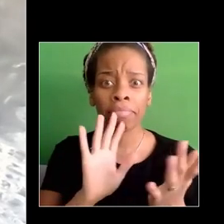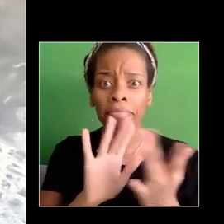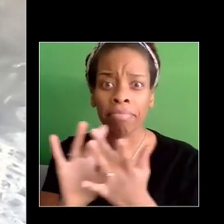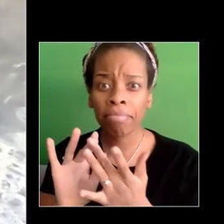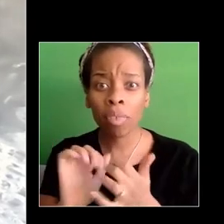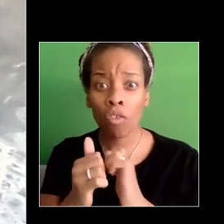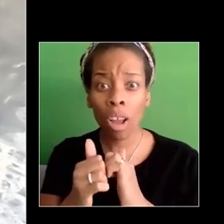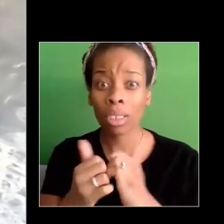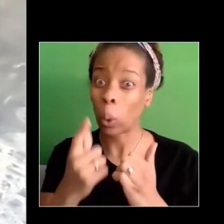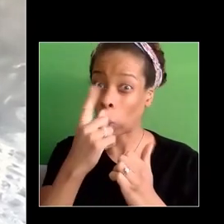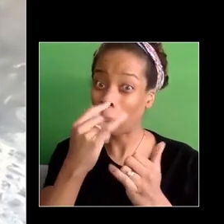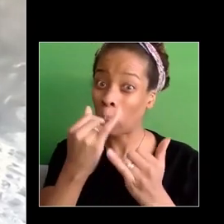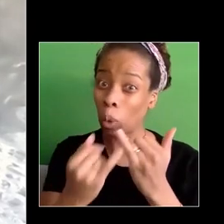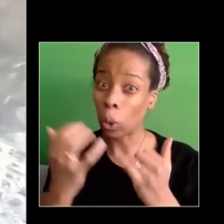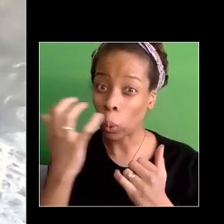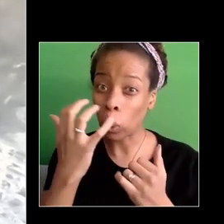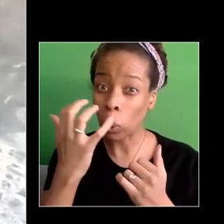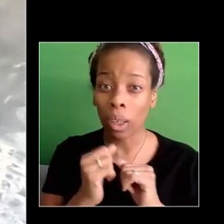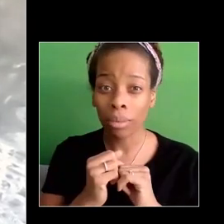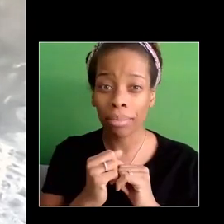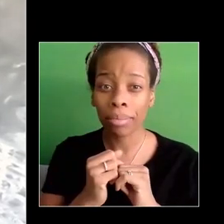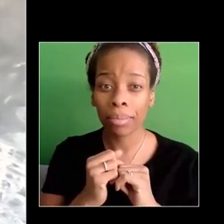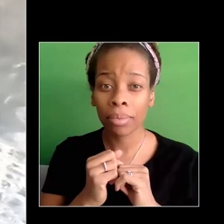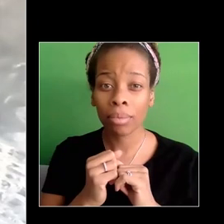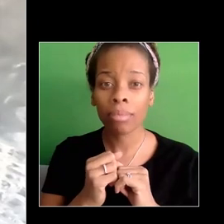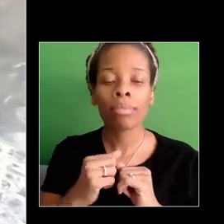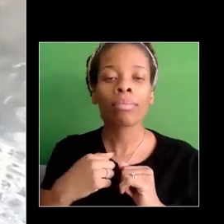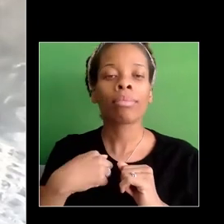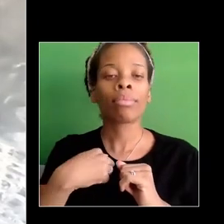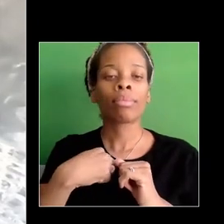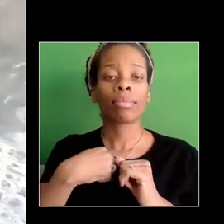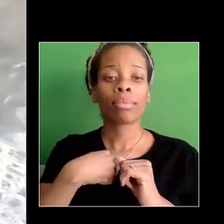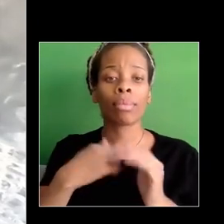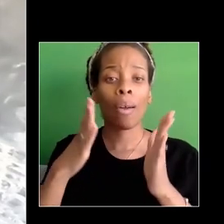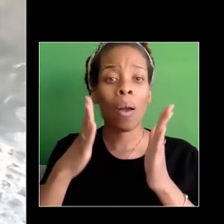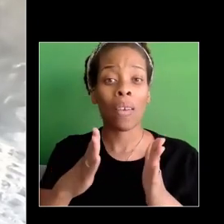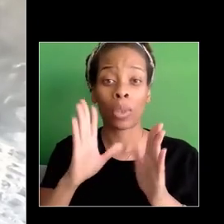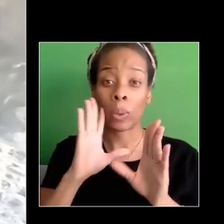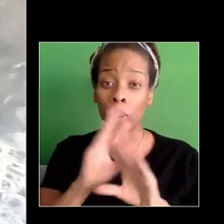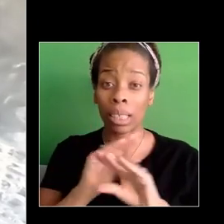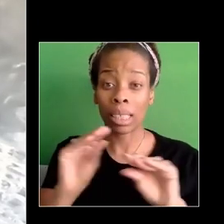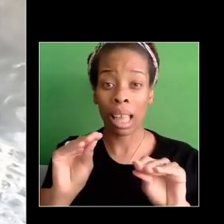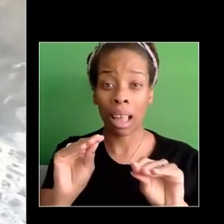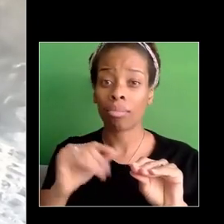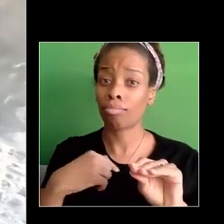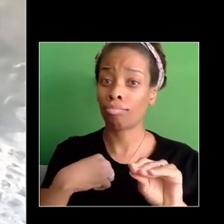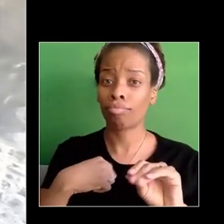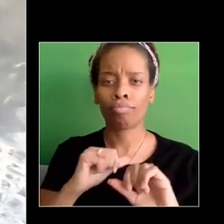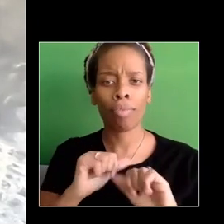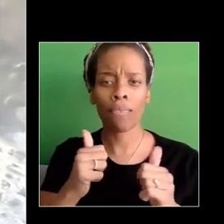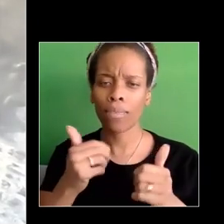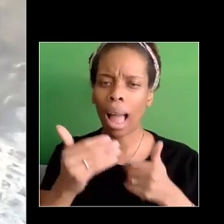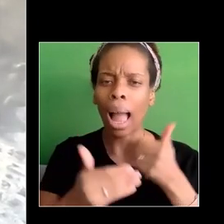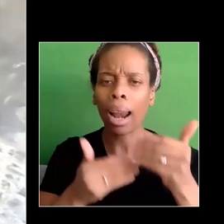lot worse. So yeah, I have to like say it's actually I'm doing mm-hmm.